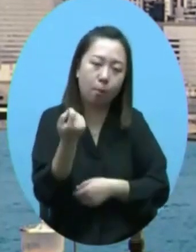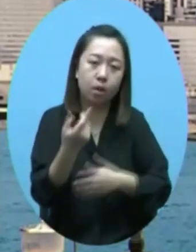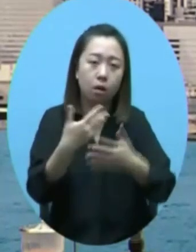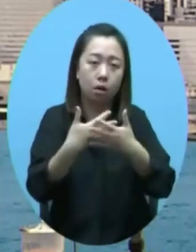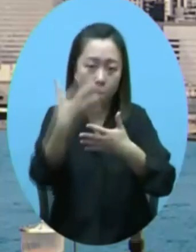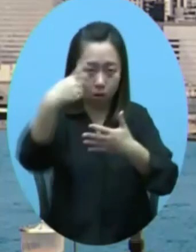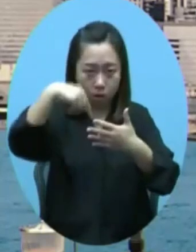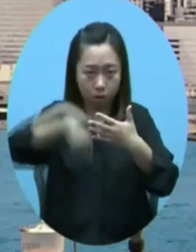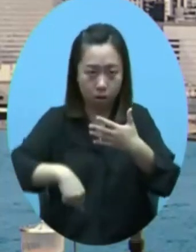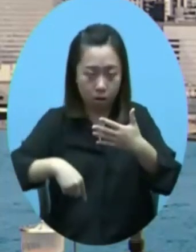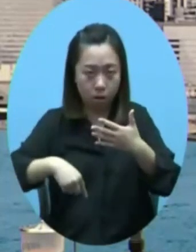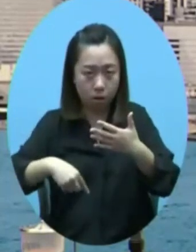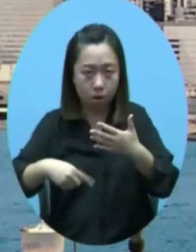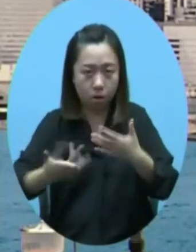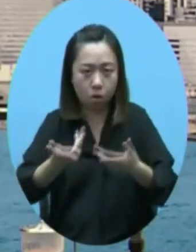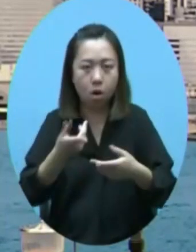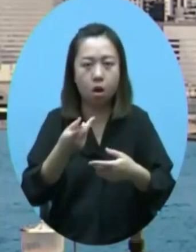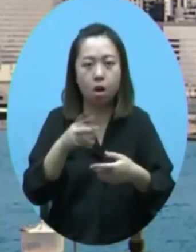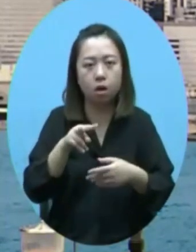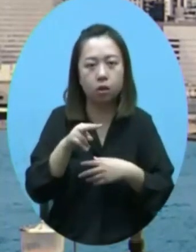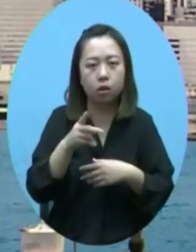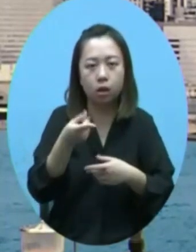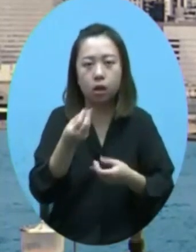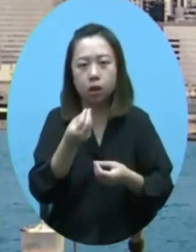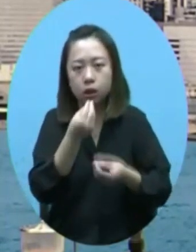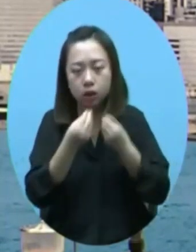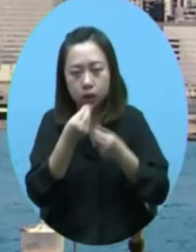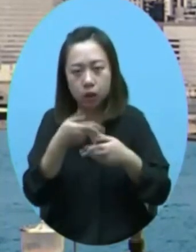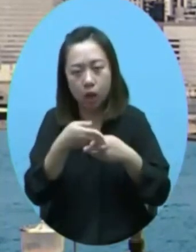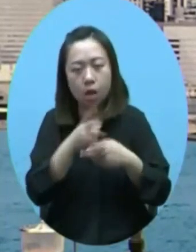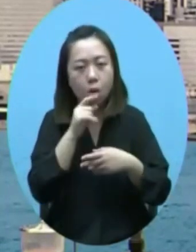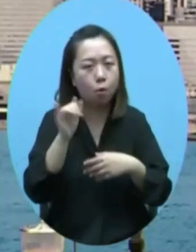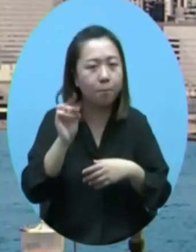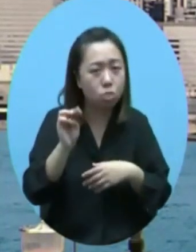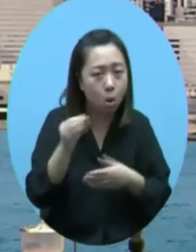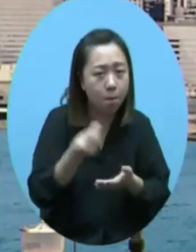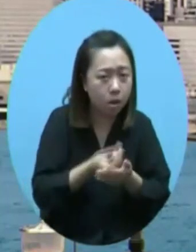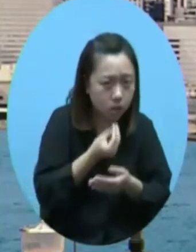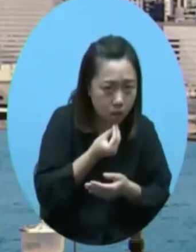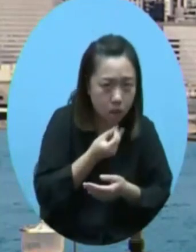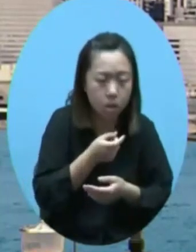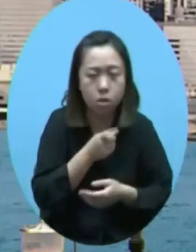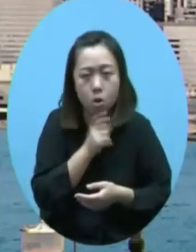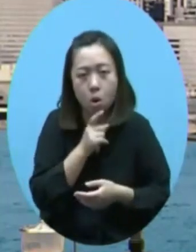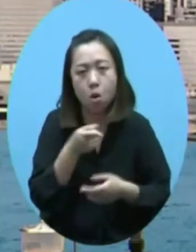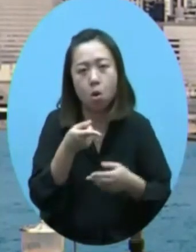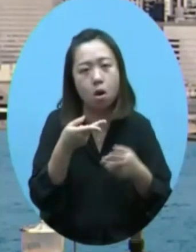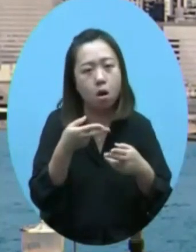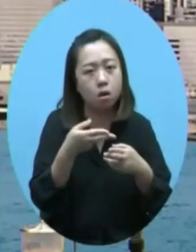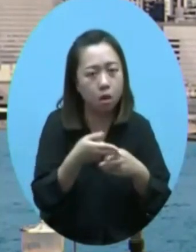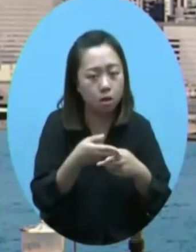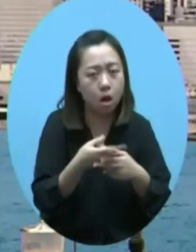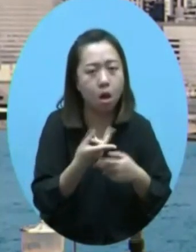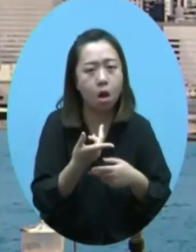well, maybe out of convenience, and they have purchased something at Siumei and also at